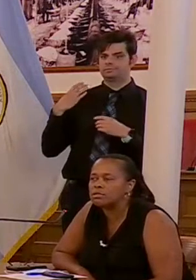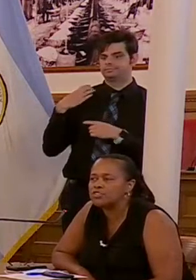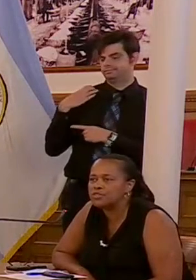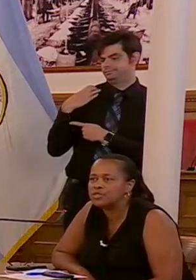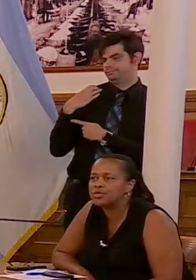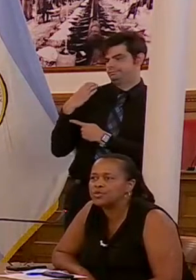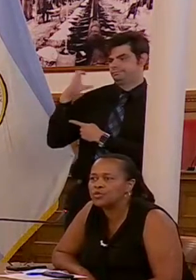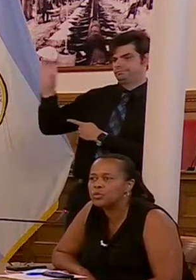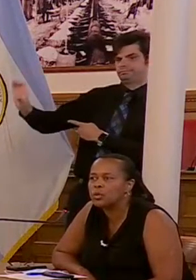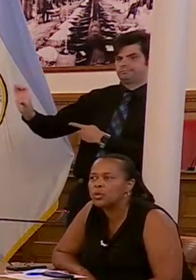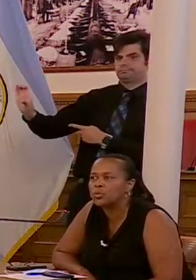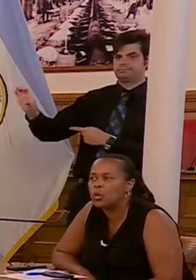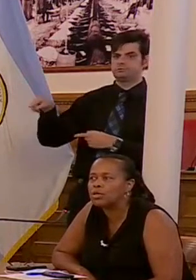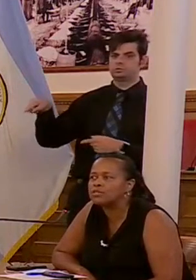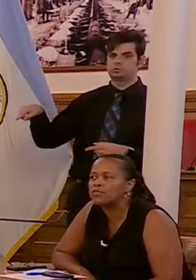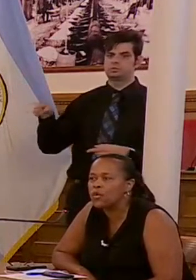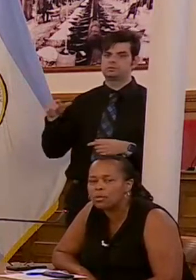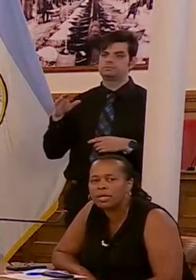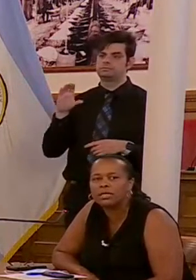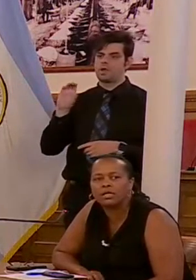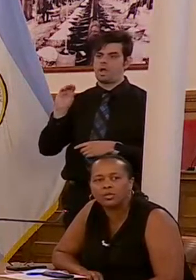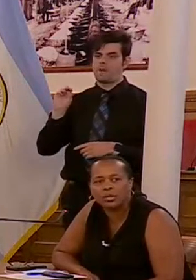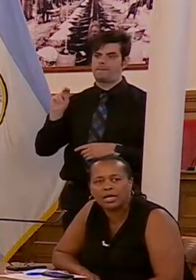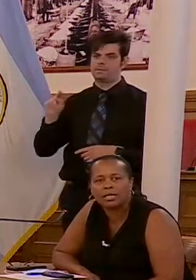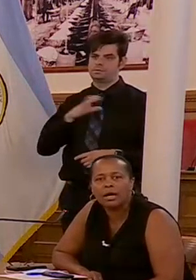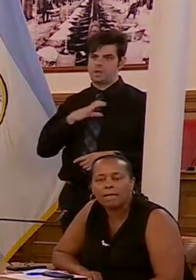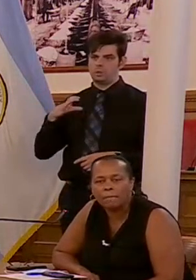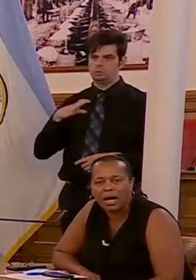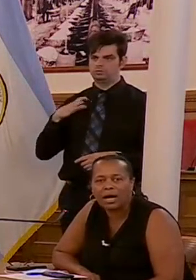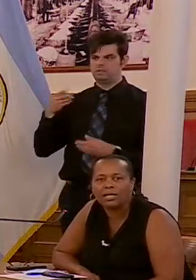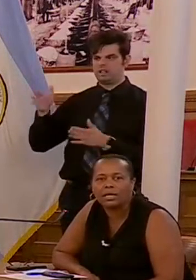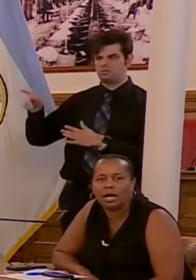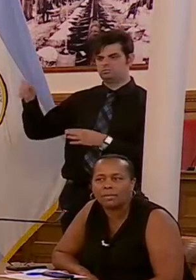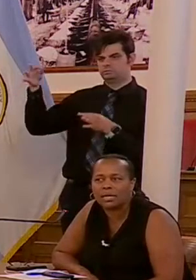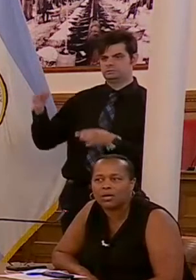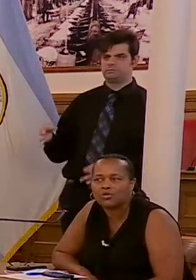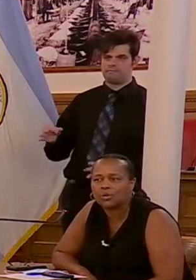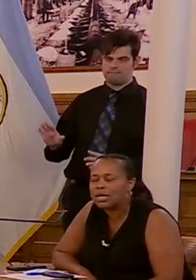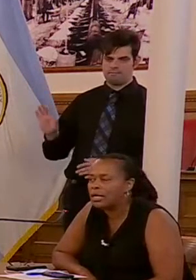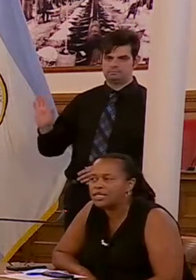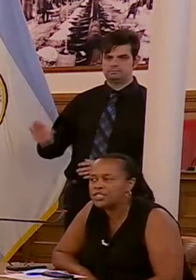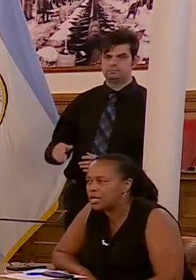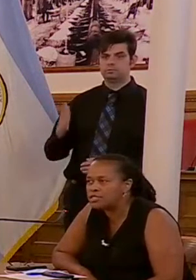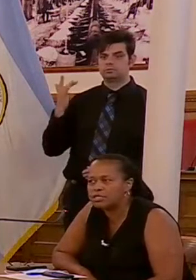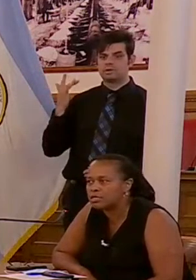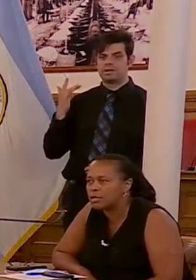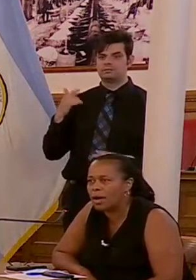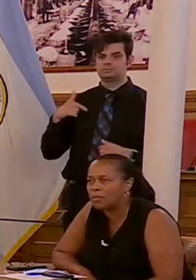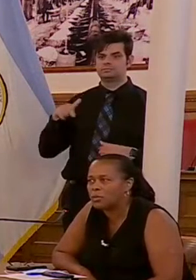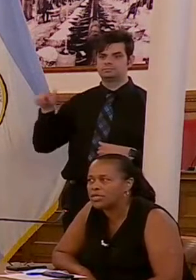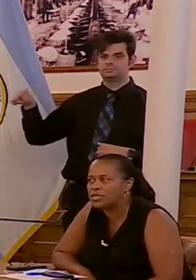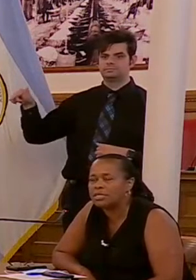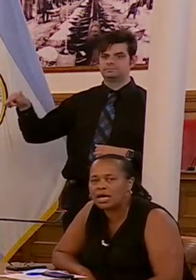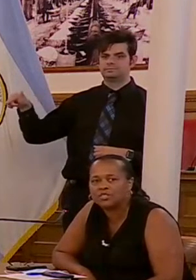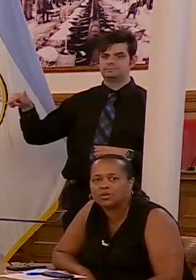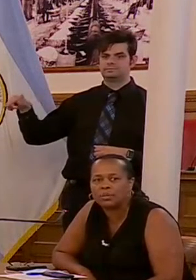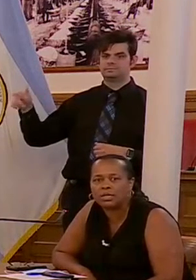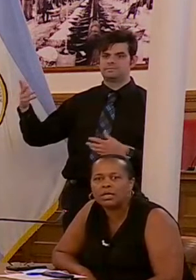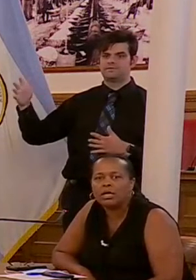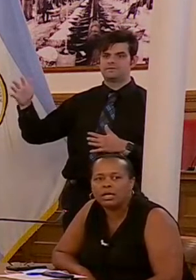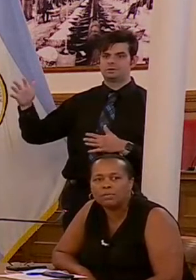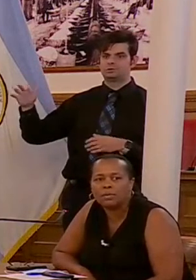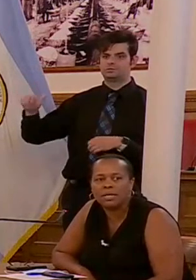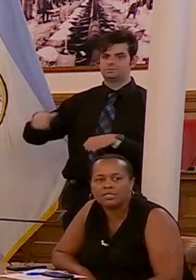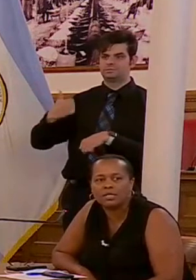the Citizens Review Board was formated and created by the Common Council. Any changes to their operations has to